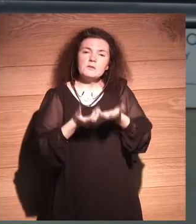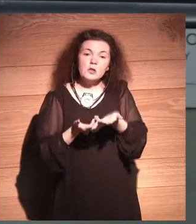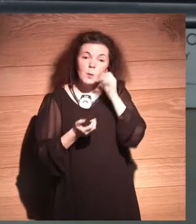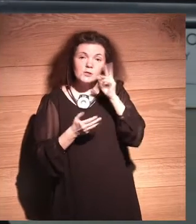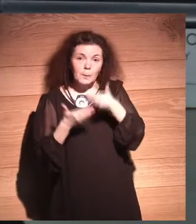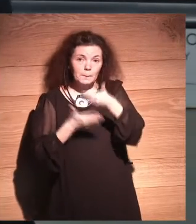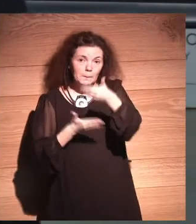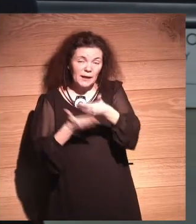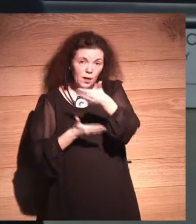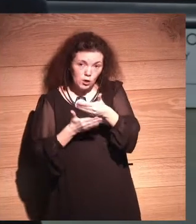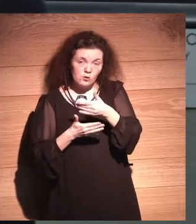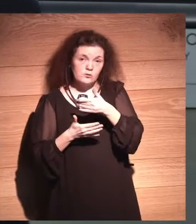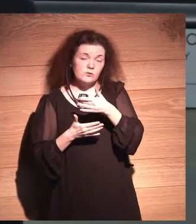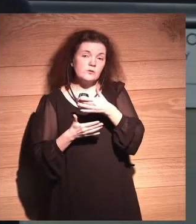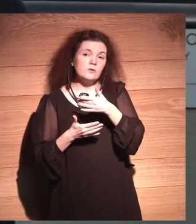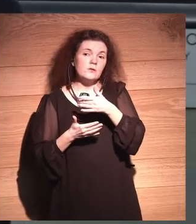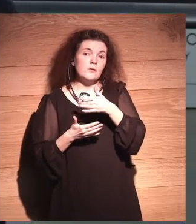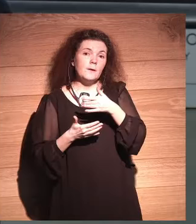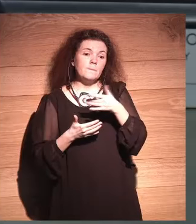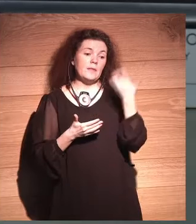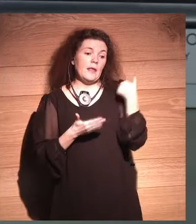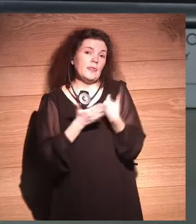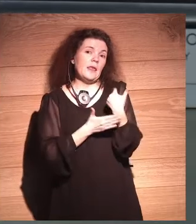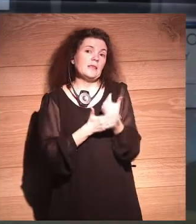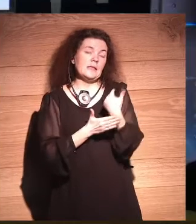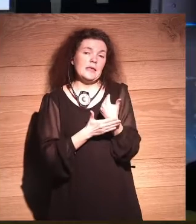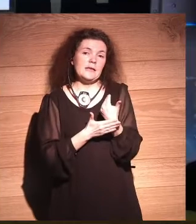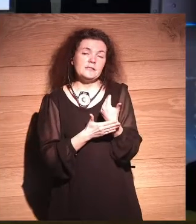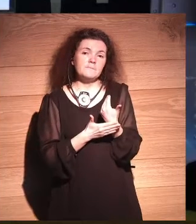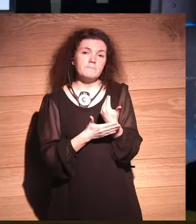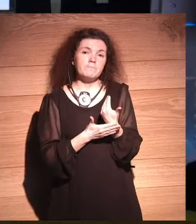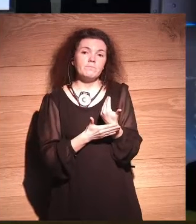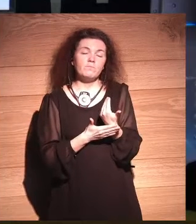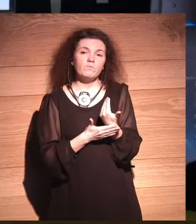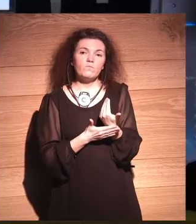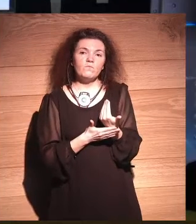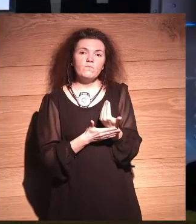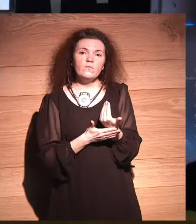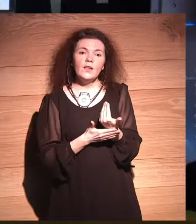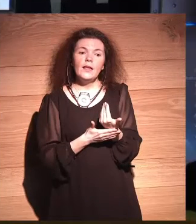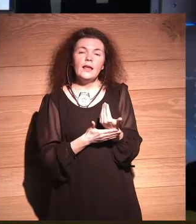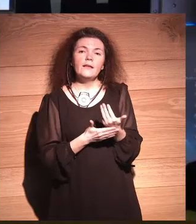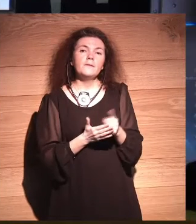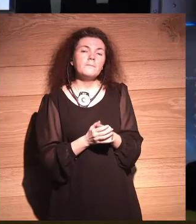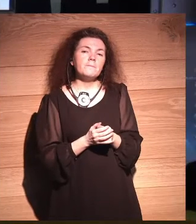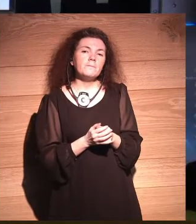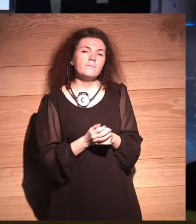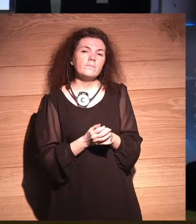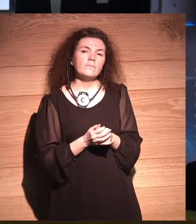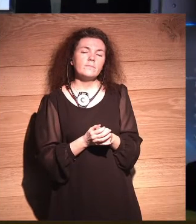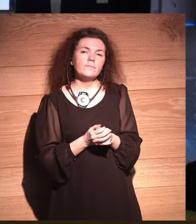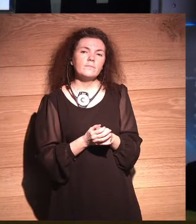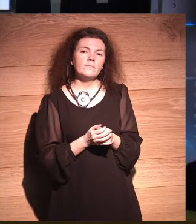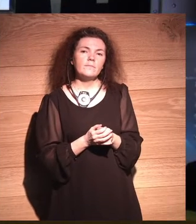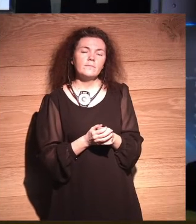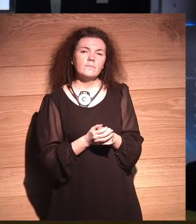disturbing tolerance for criticism of an independent judiciary. A willingness to paint anyone who criticizes the government